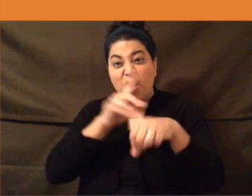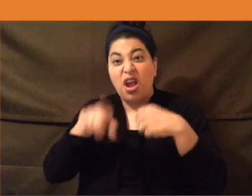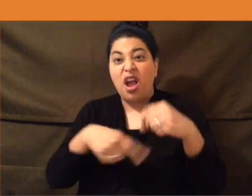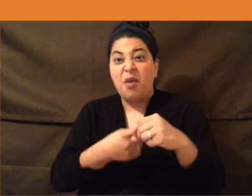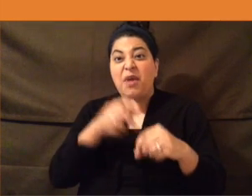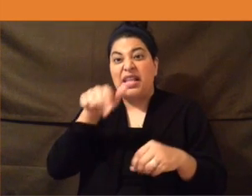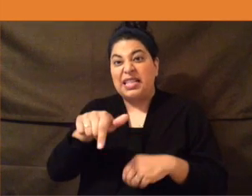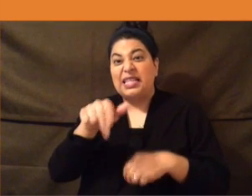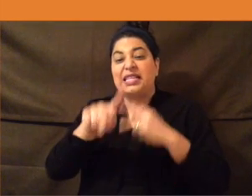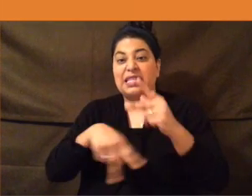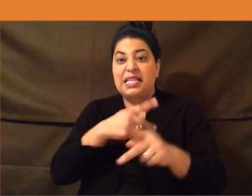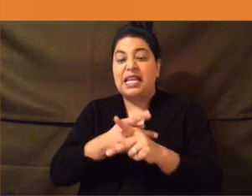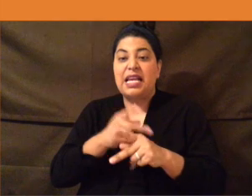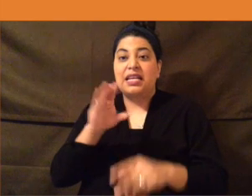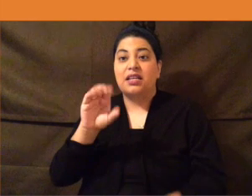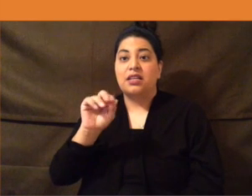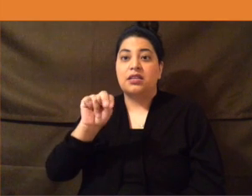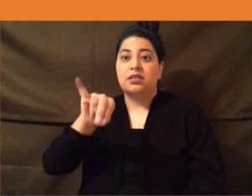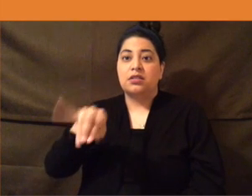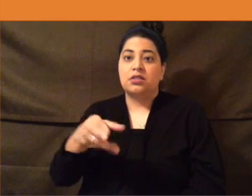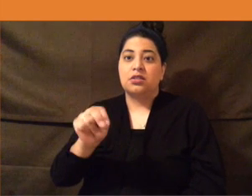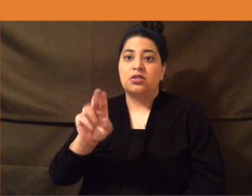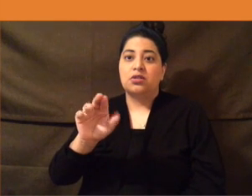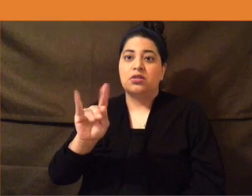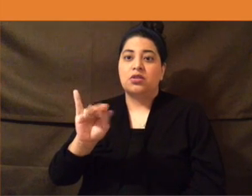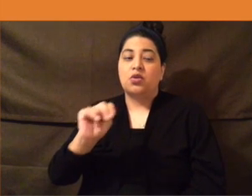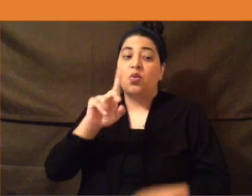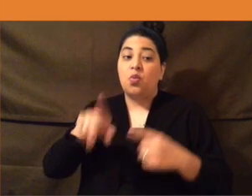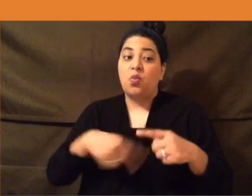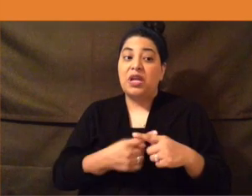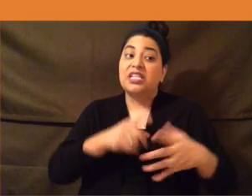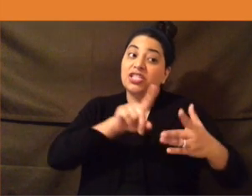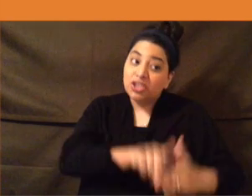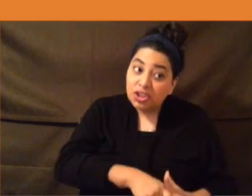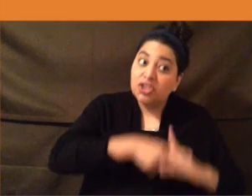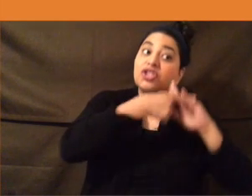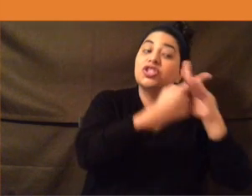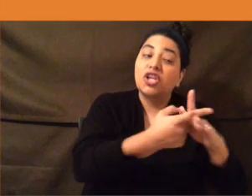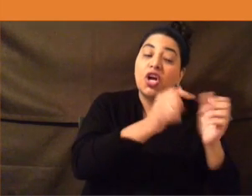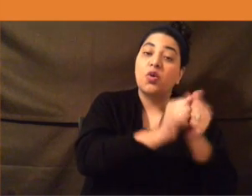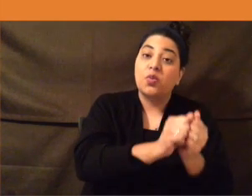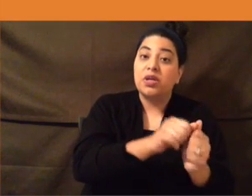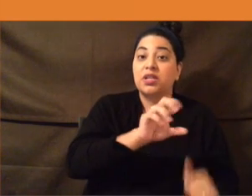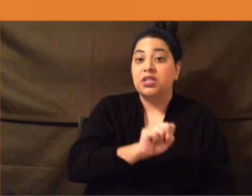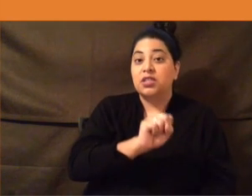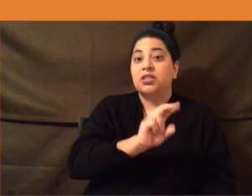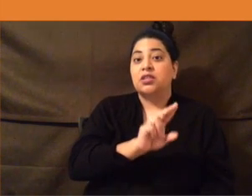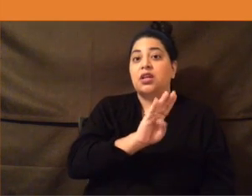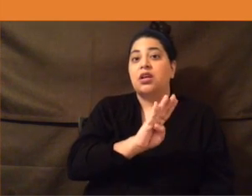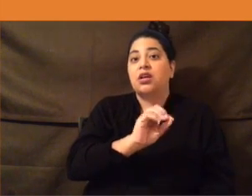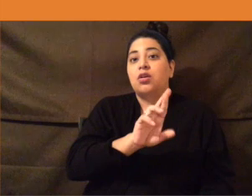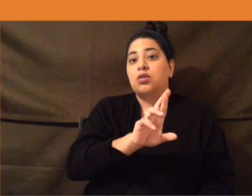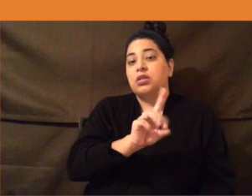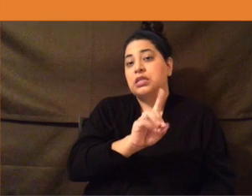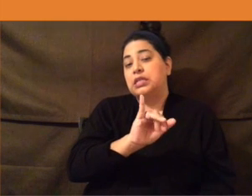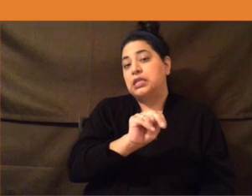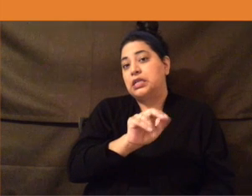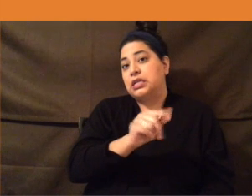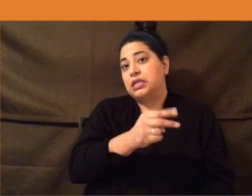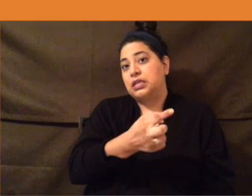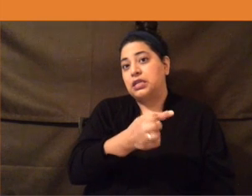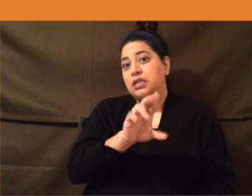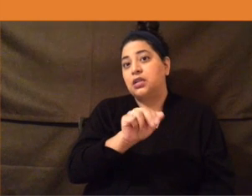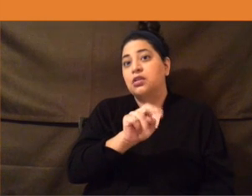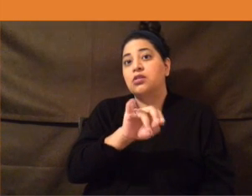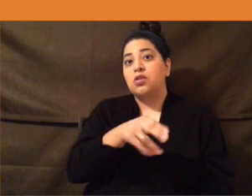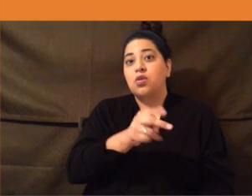about subordinating conjunctions. When a sentence begins with a subordinating conjunction, a comma is placed at the end of